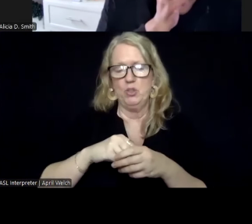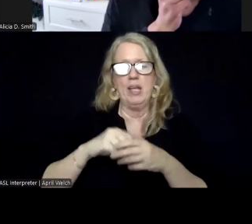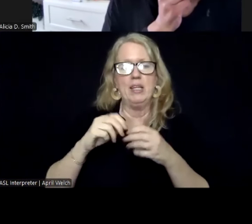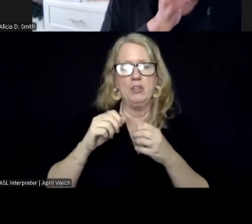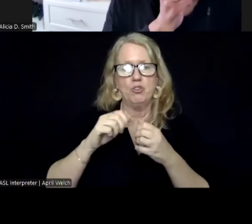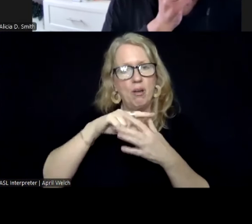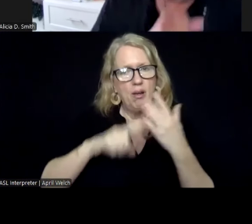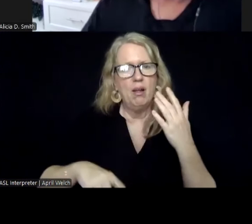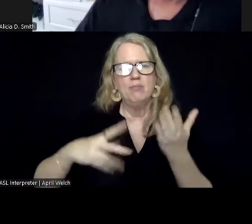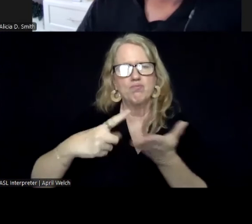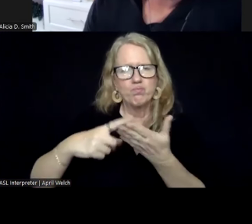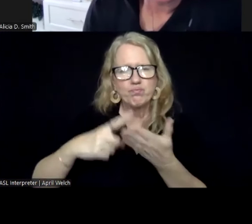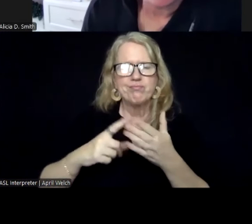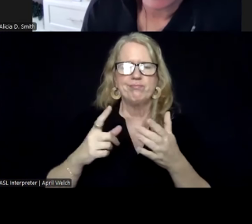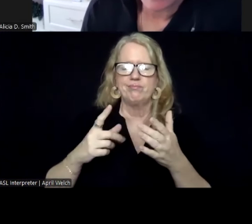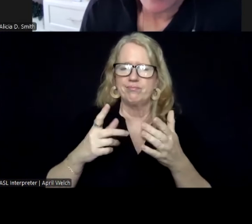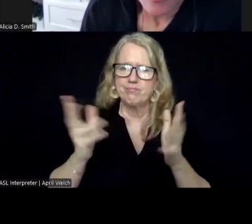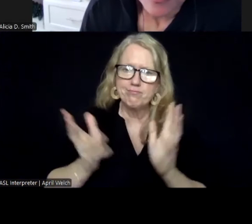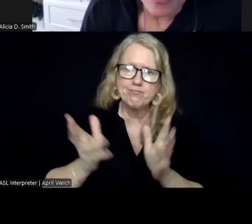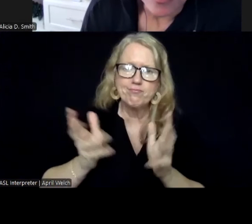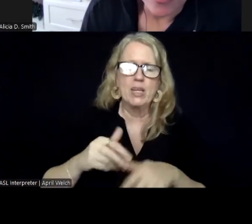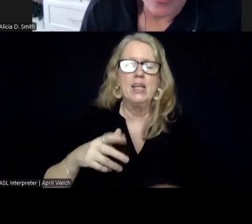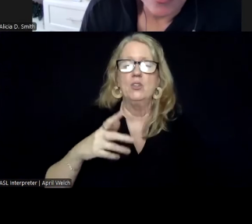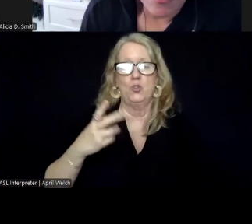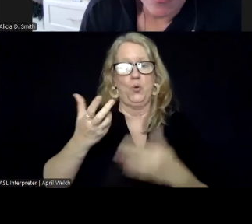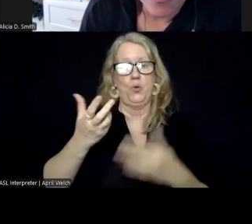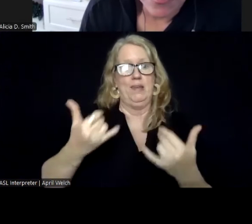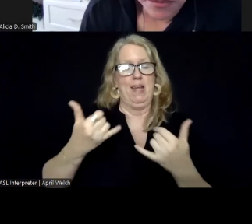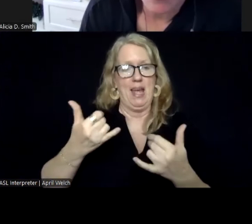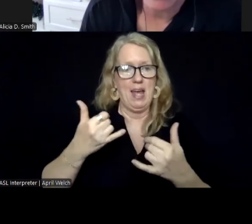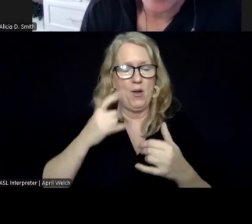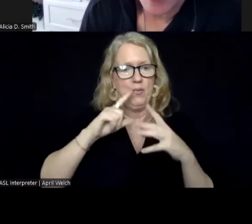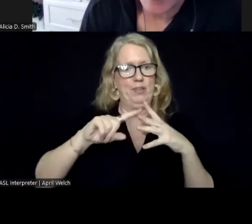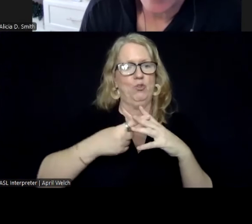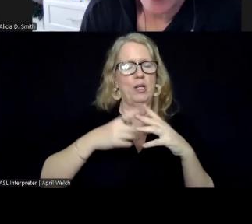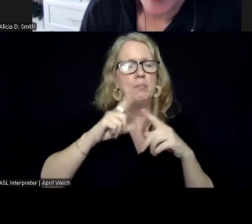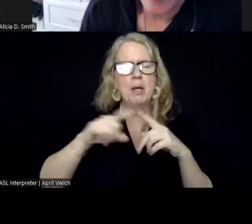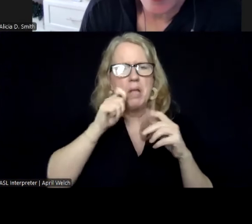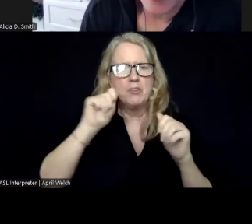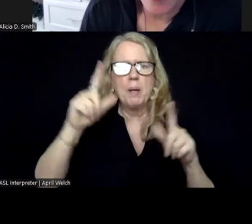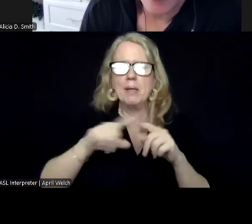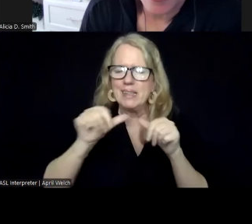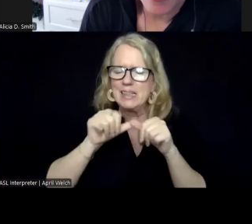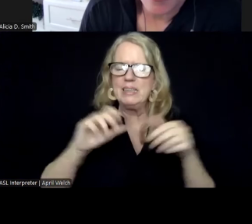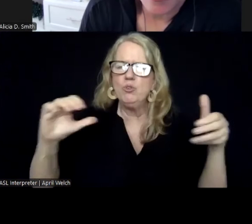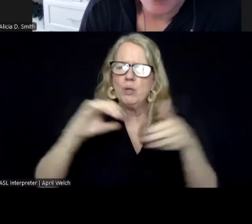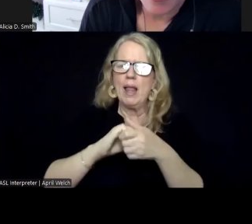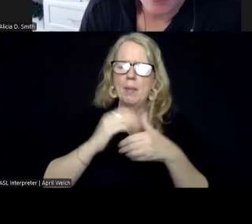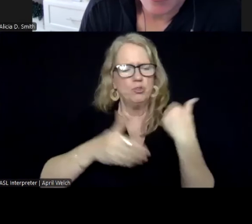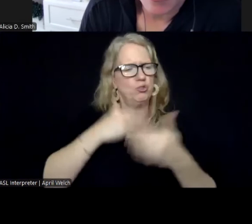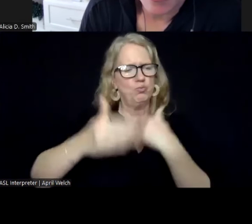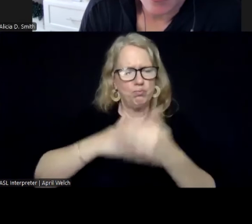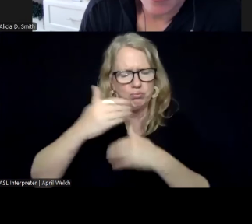those conversations. So just not being surprised is a starting place, but then the continued collaboration from there as to